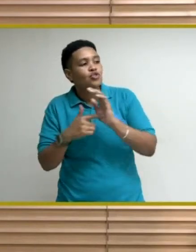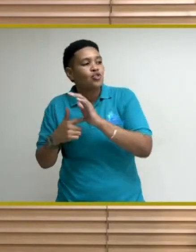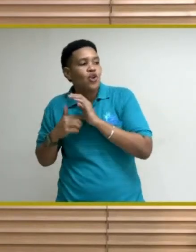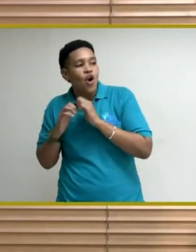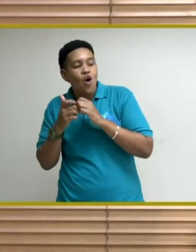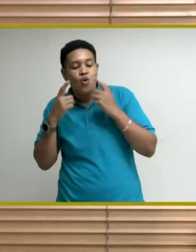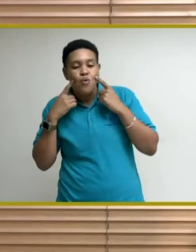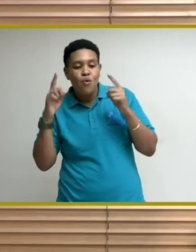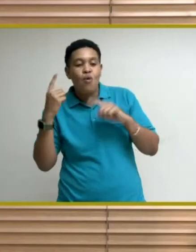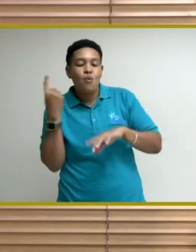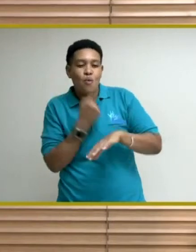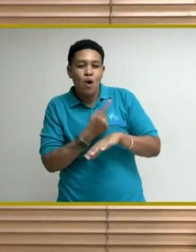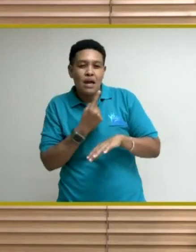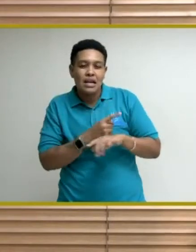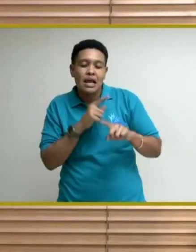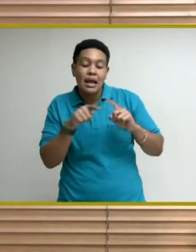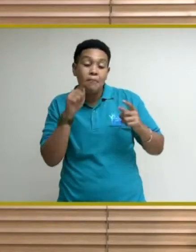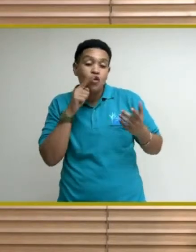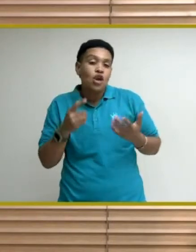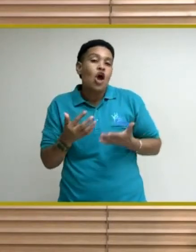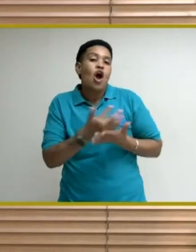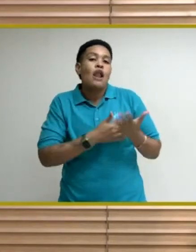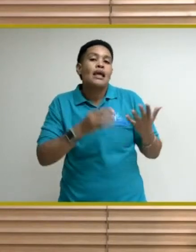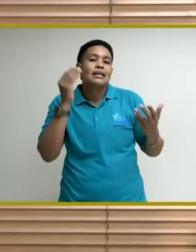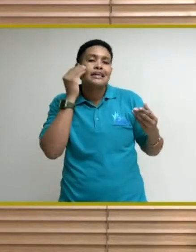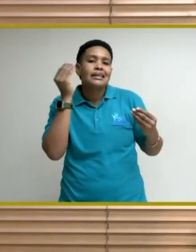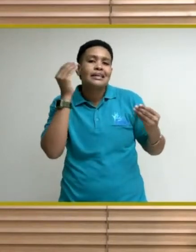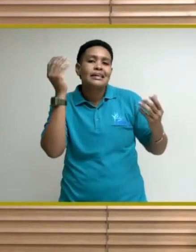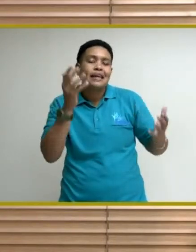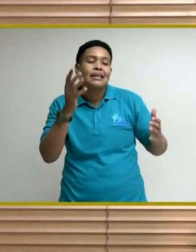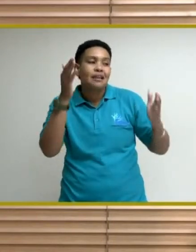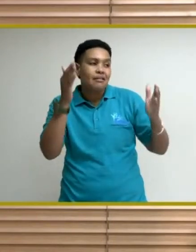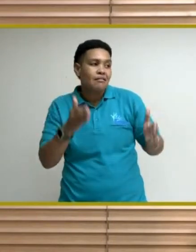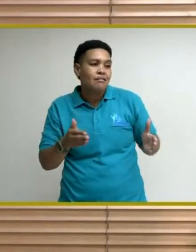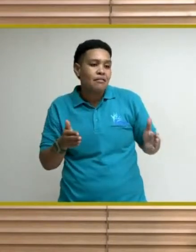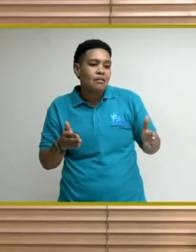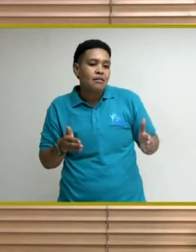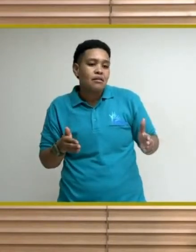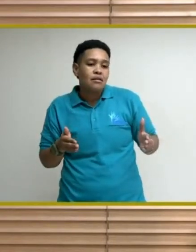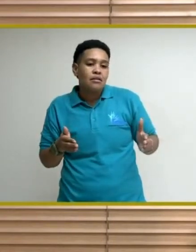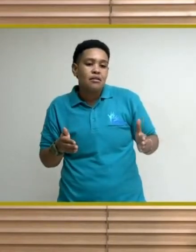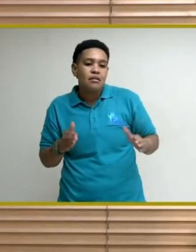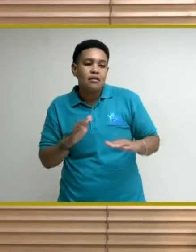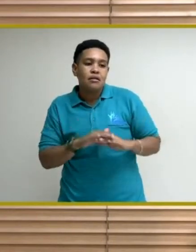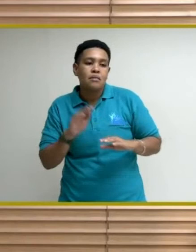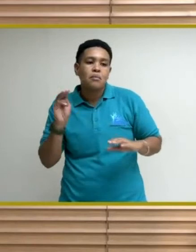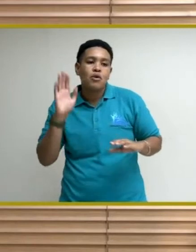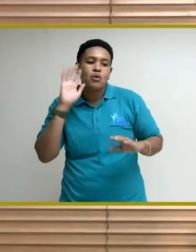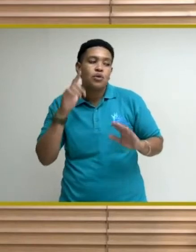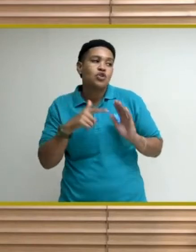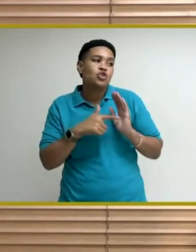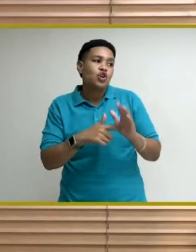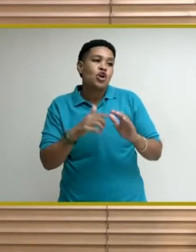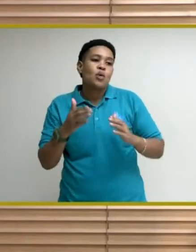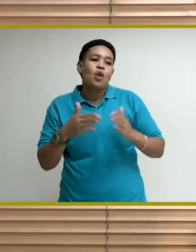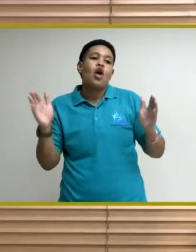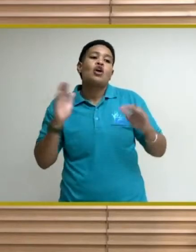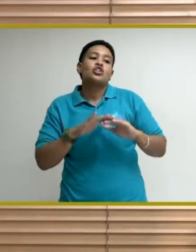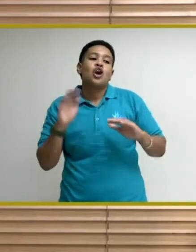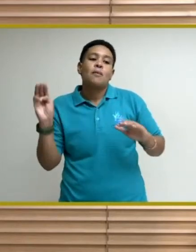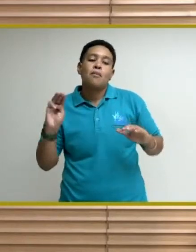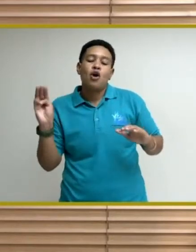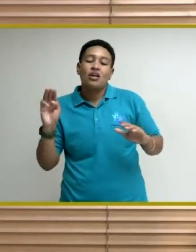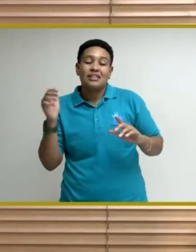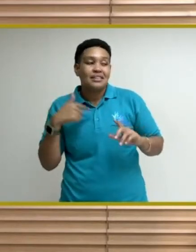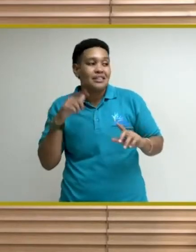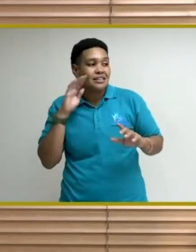how it works one day, but it captures the data of the individuals. Huh? On Monday we will? Okay, we're launching on Monday. I